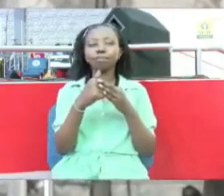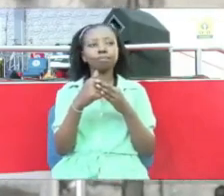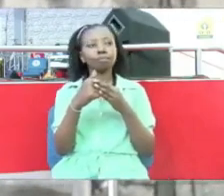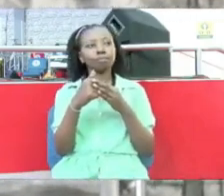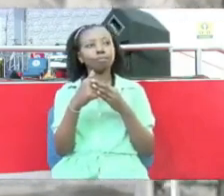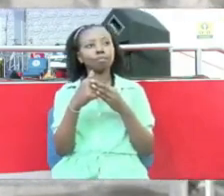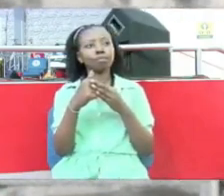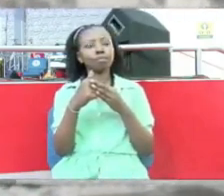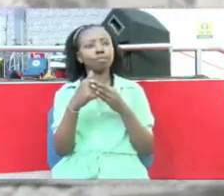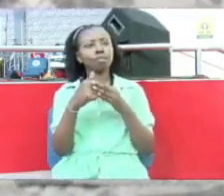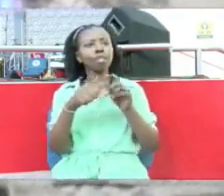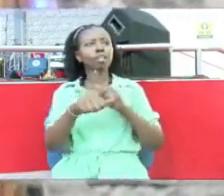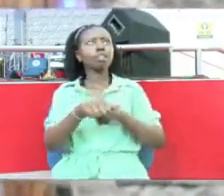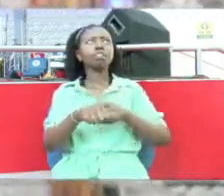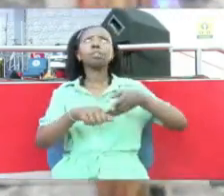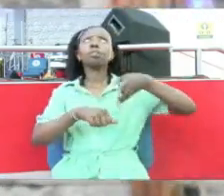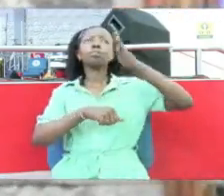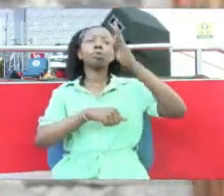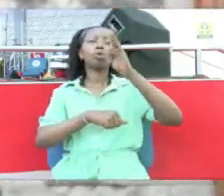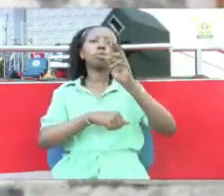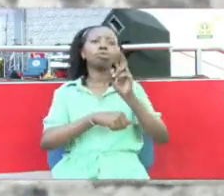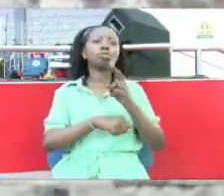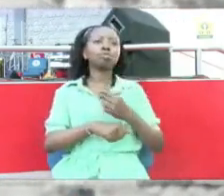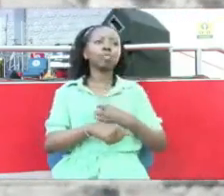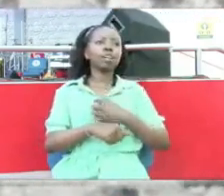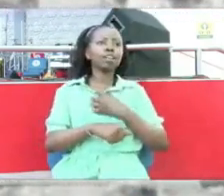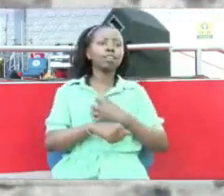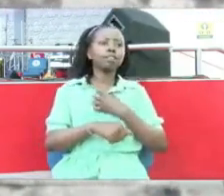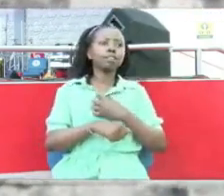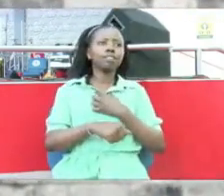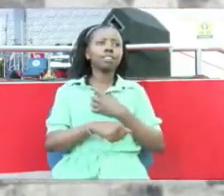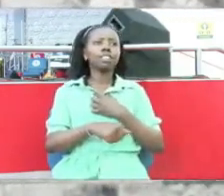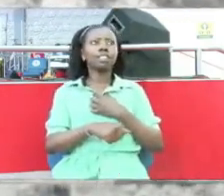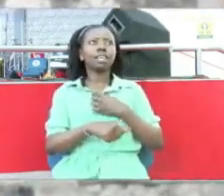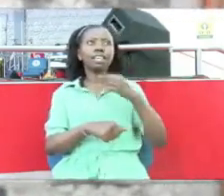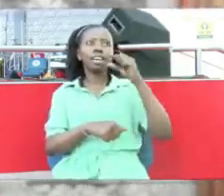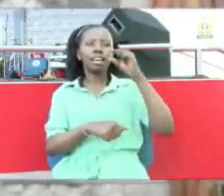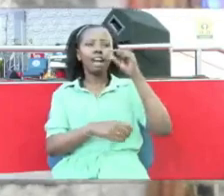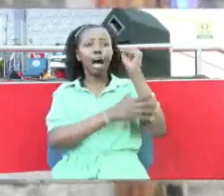18, when God visited Abraham at the oak of Mamre,